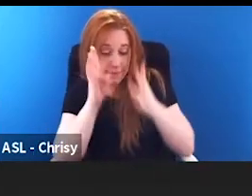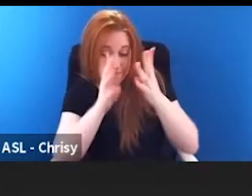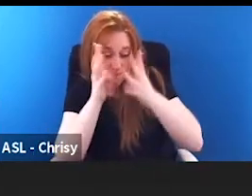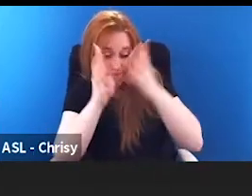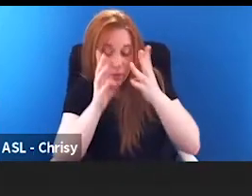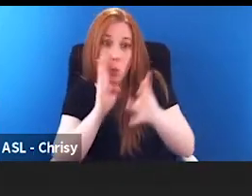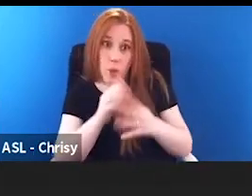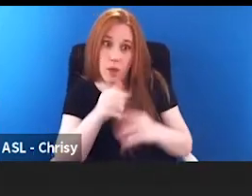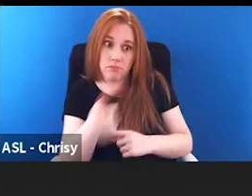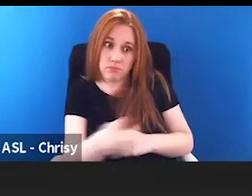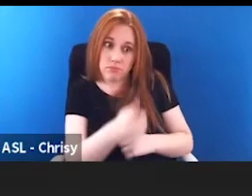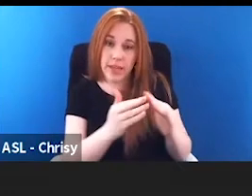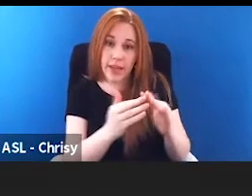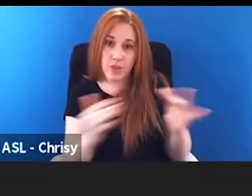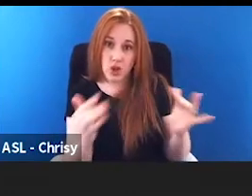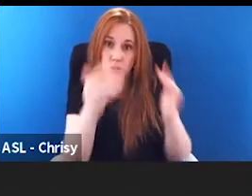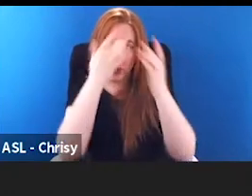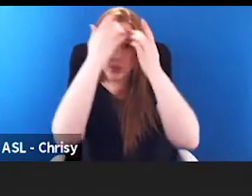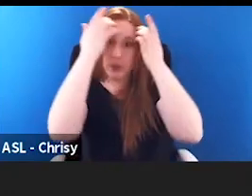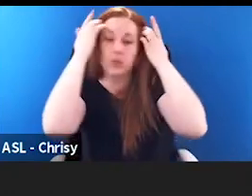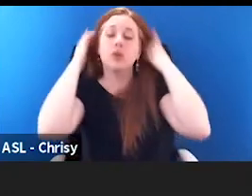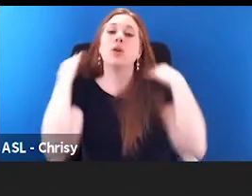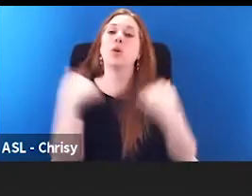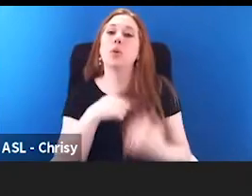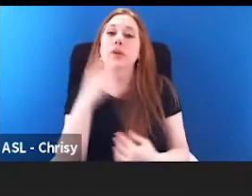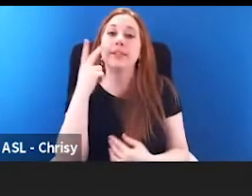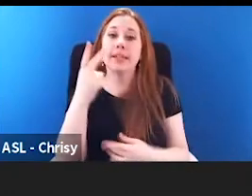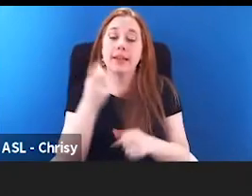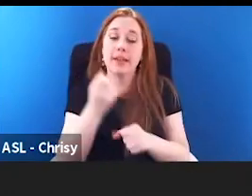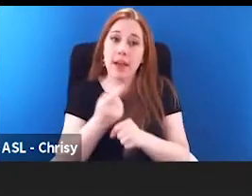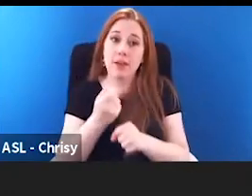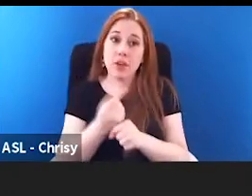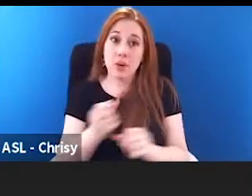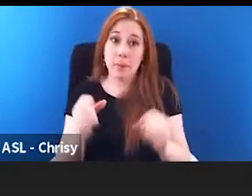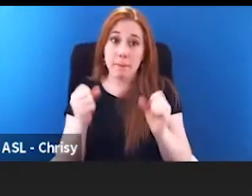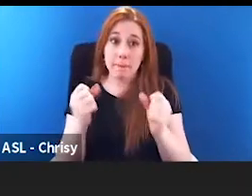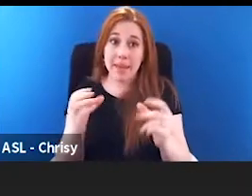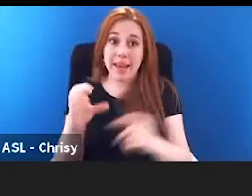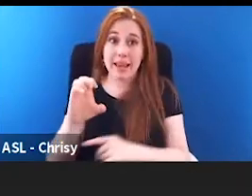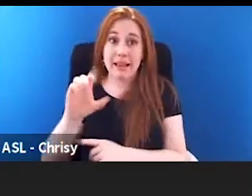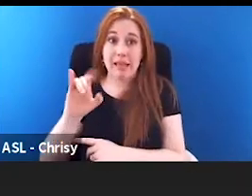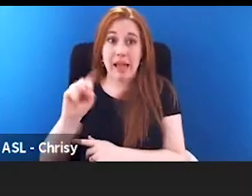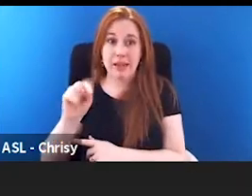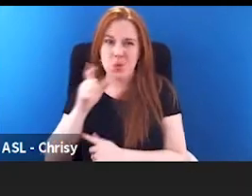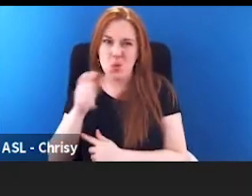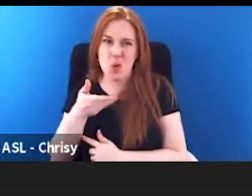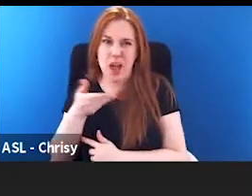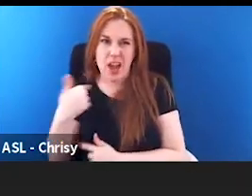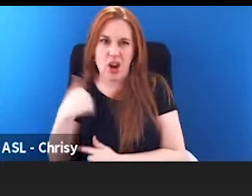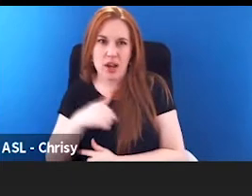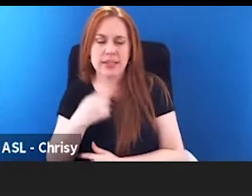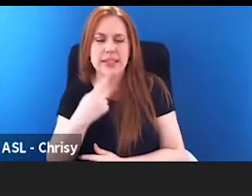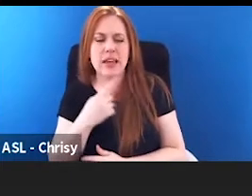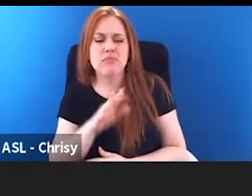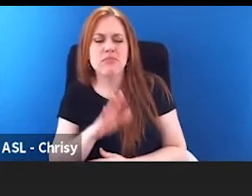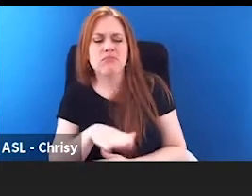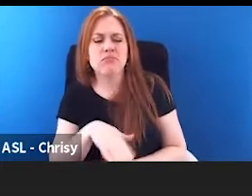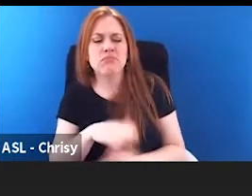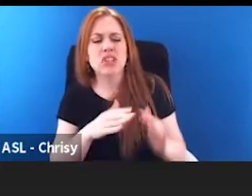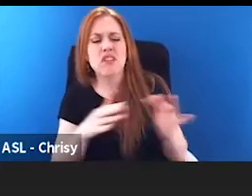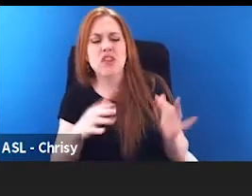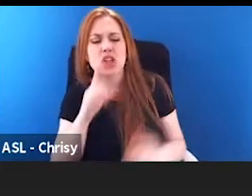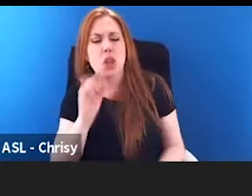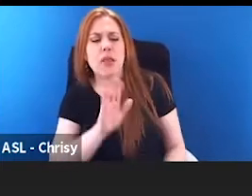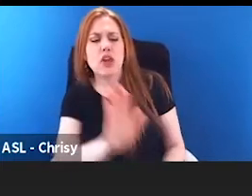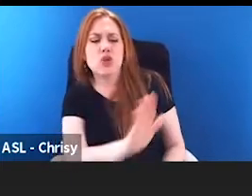so what we're starting to see is that every year, a lot of clients are asking, hey, what does the level of diversity look like in your